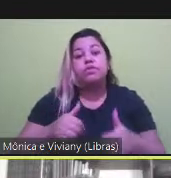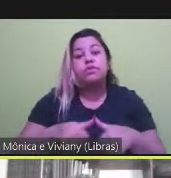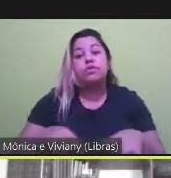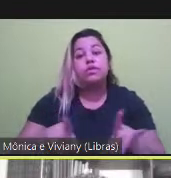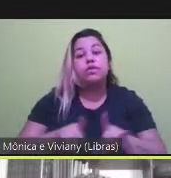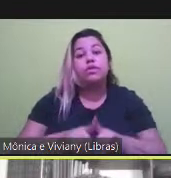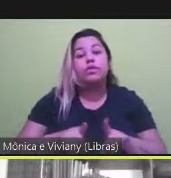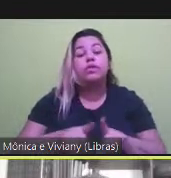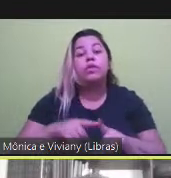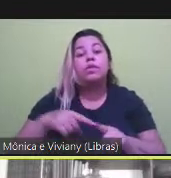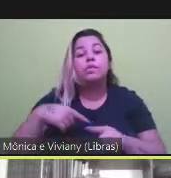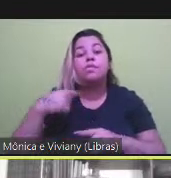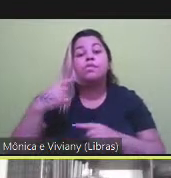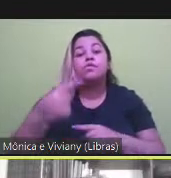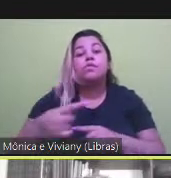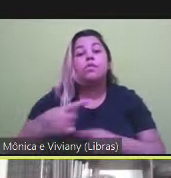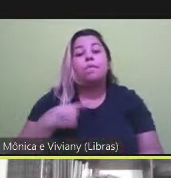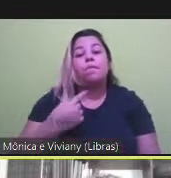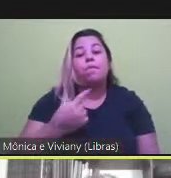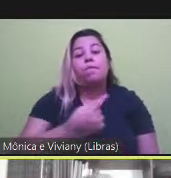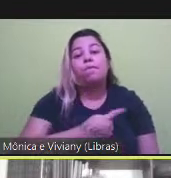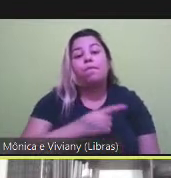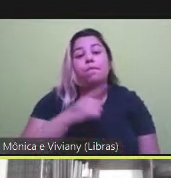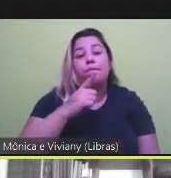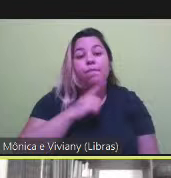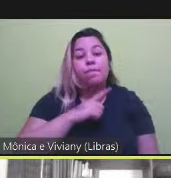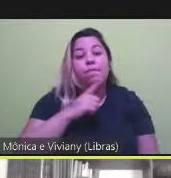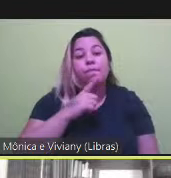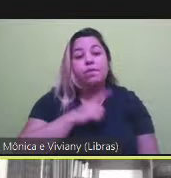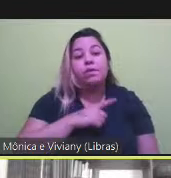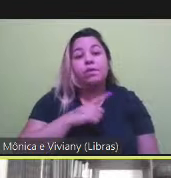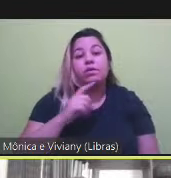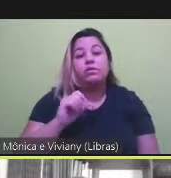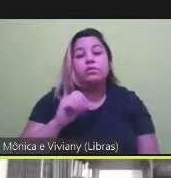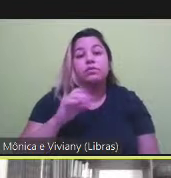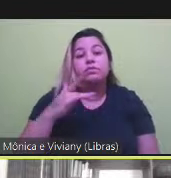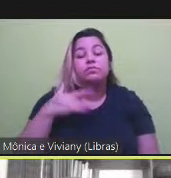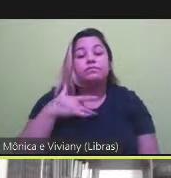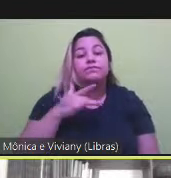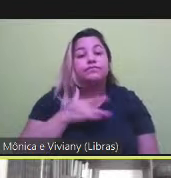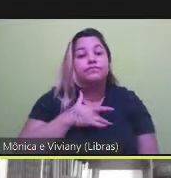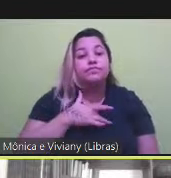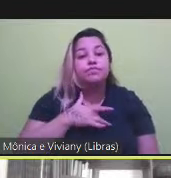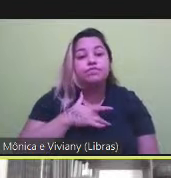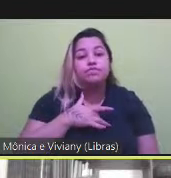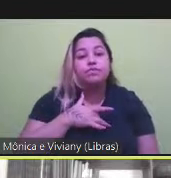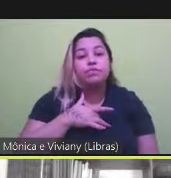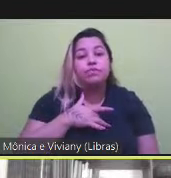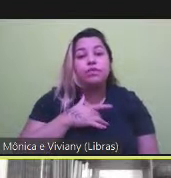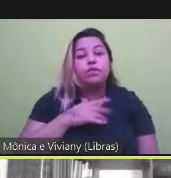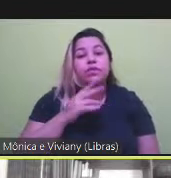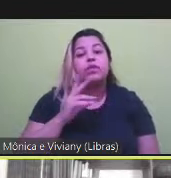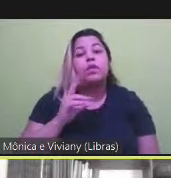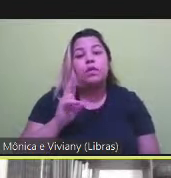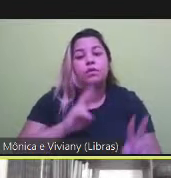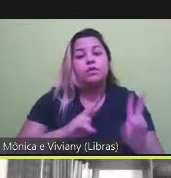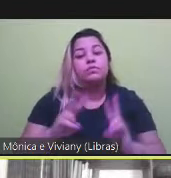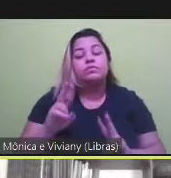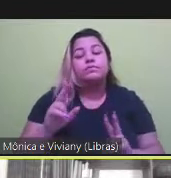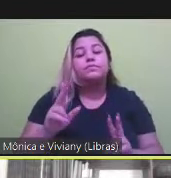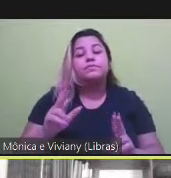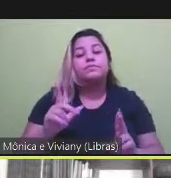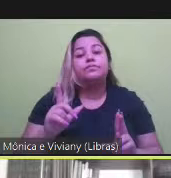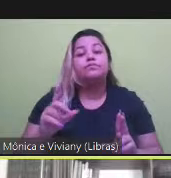allowed us to put into practice the new promotion, the program of promotion of healthy habits,